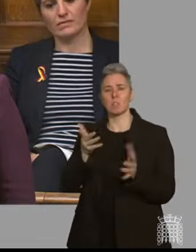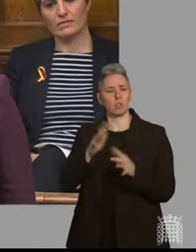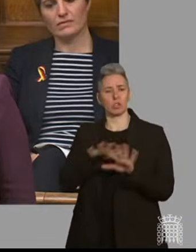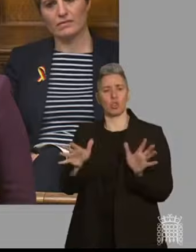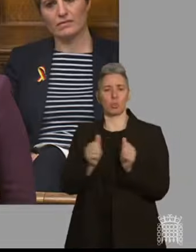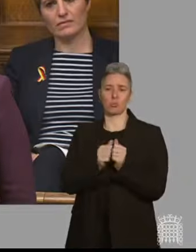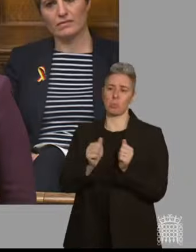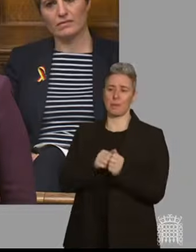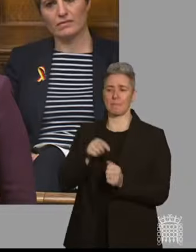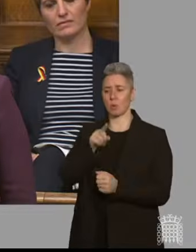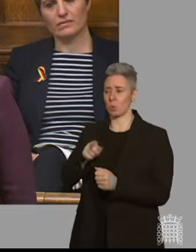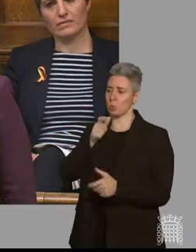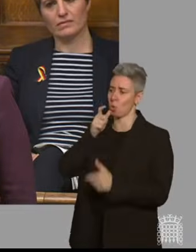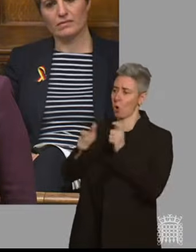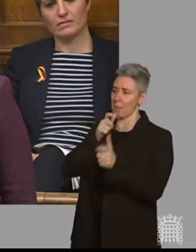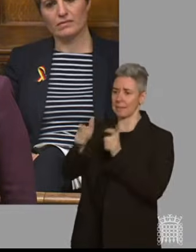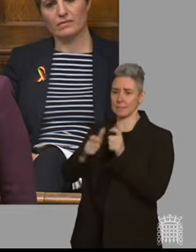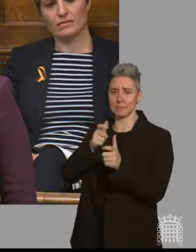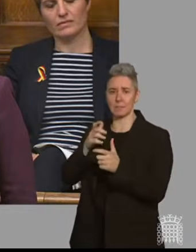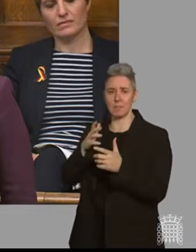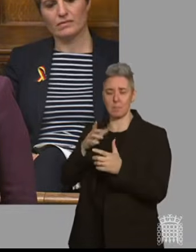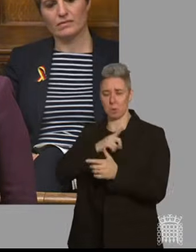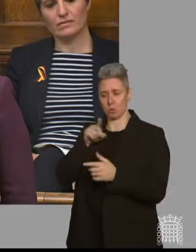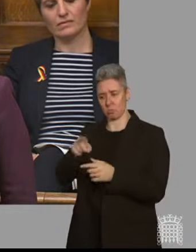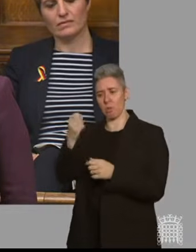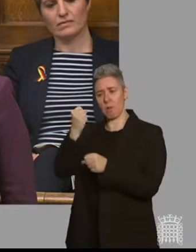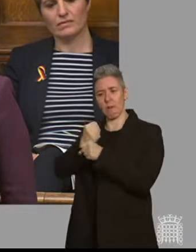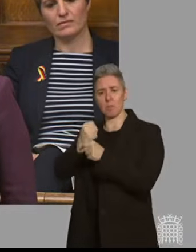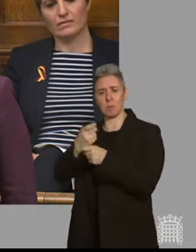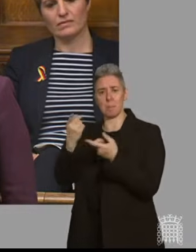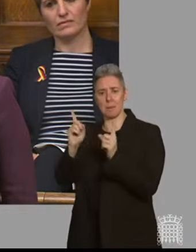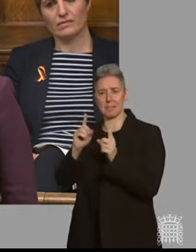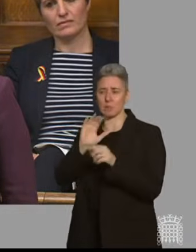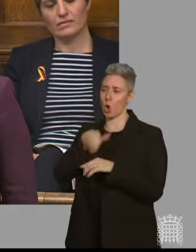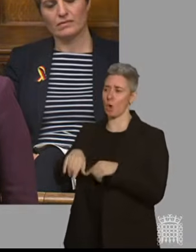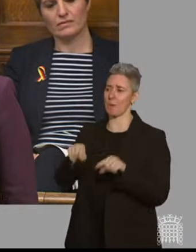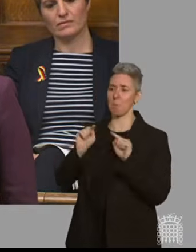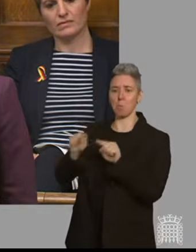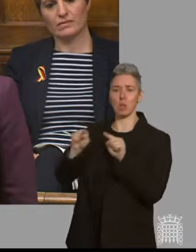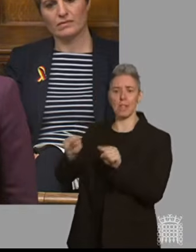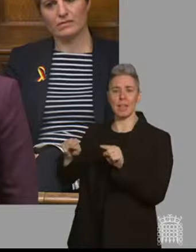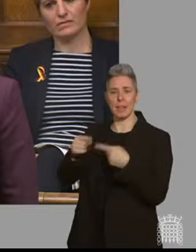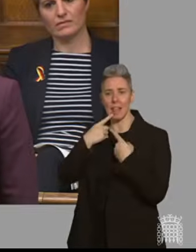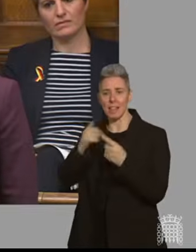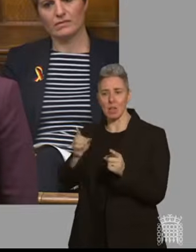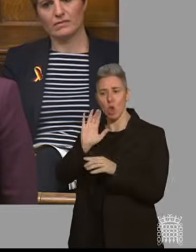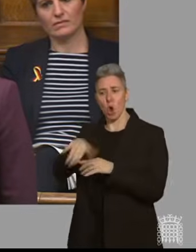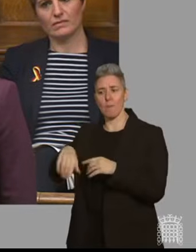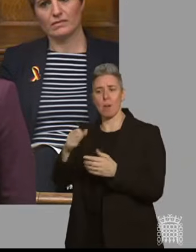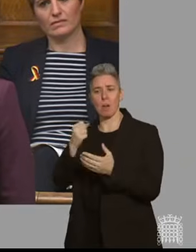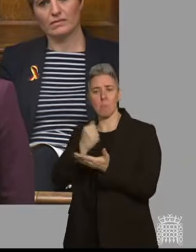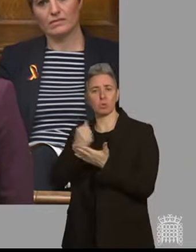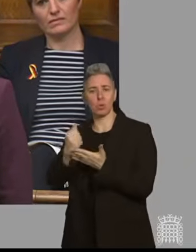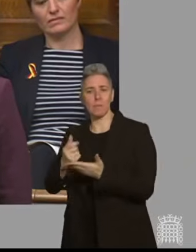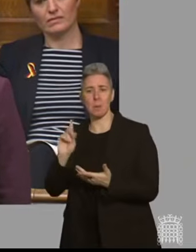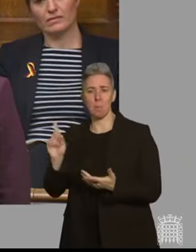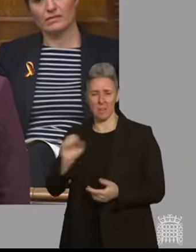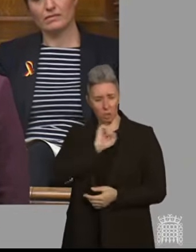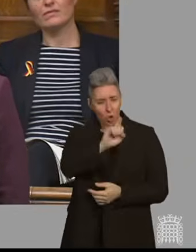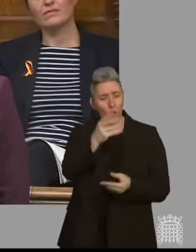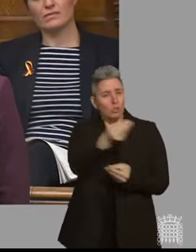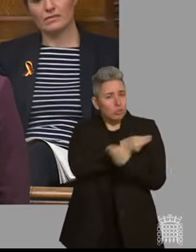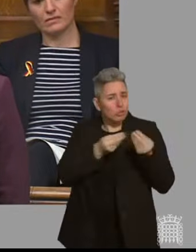what bullying allegations at the post office, and yet he allows his trade secretary to comment